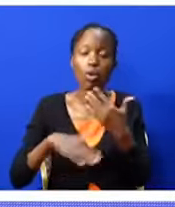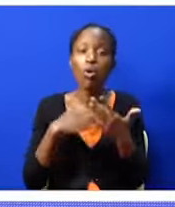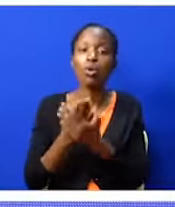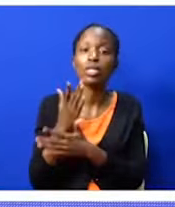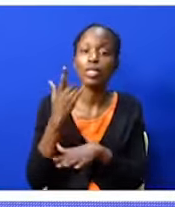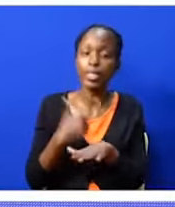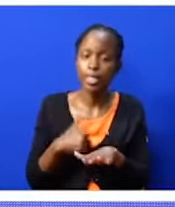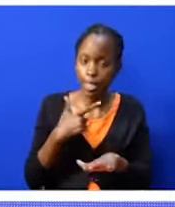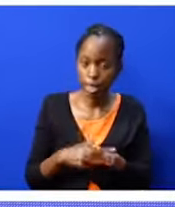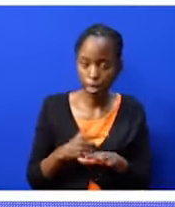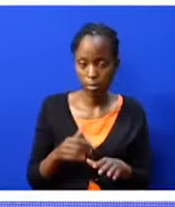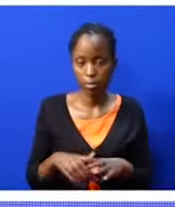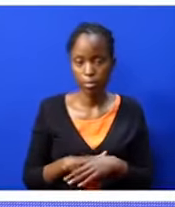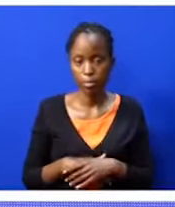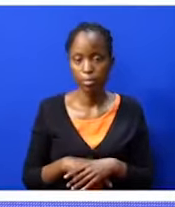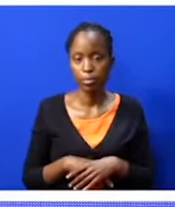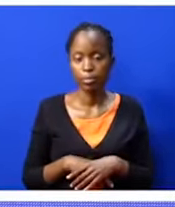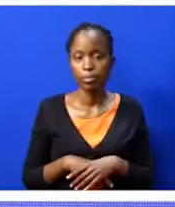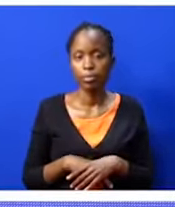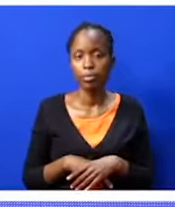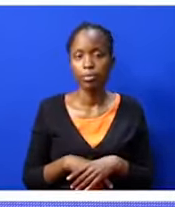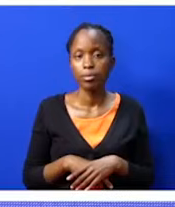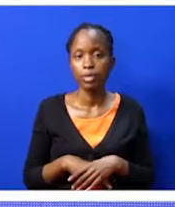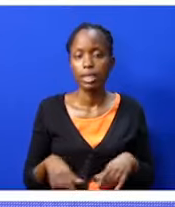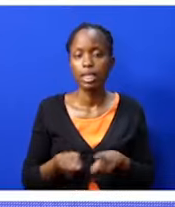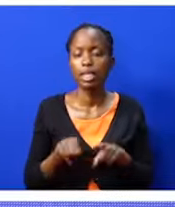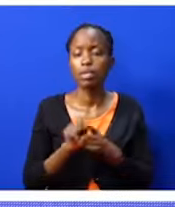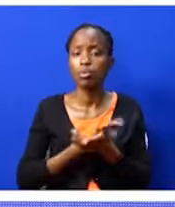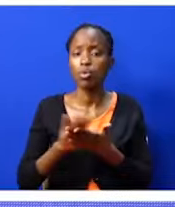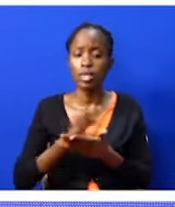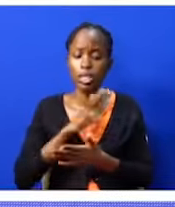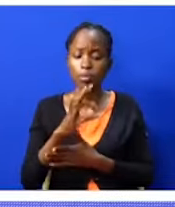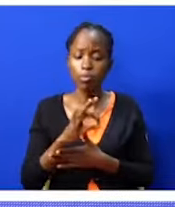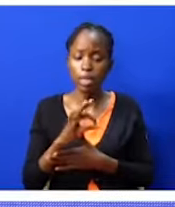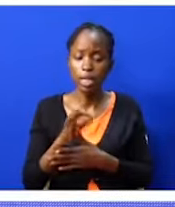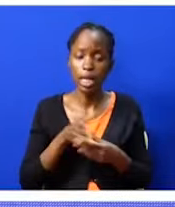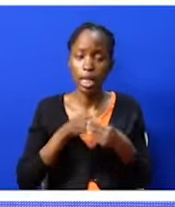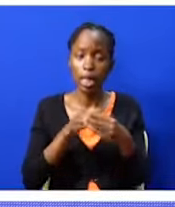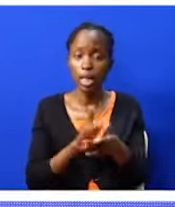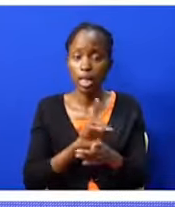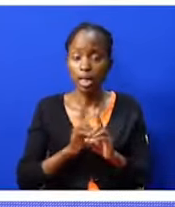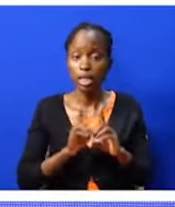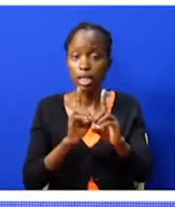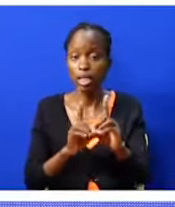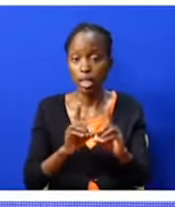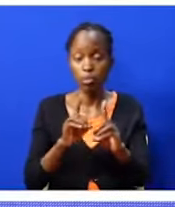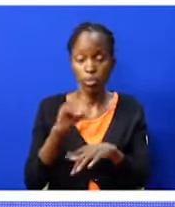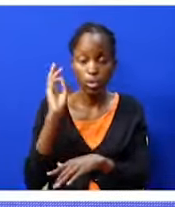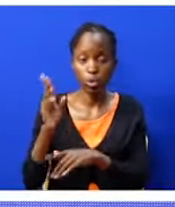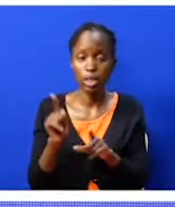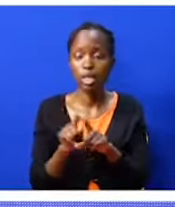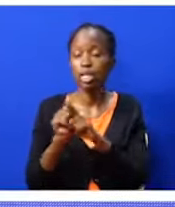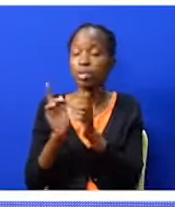to be everywhere, and he was going to guide them in whatever they do. Also,